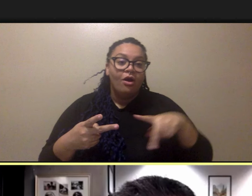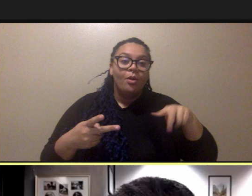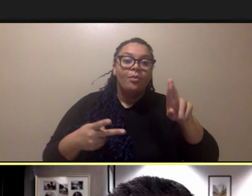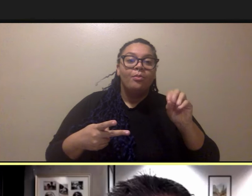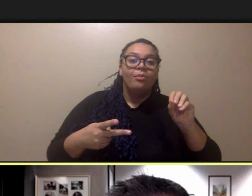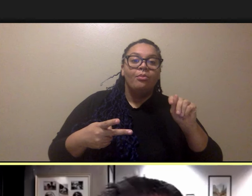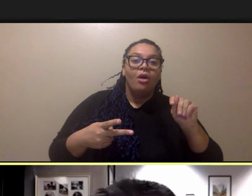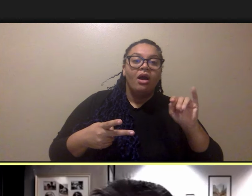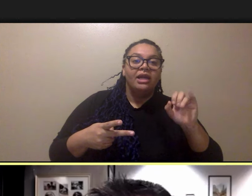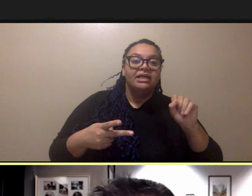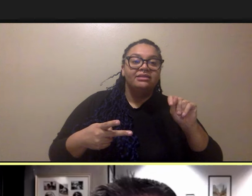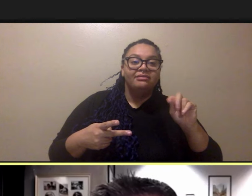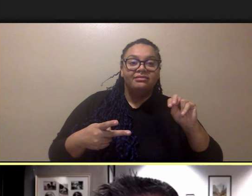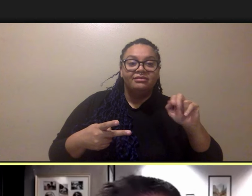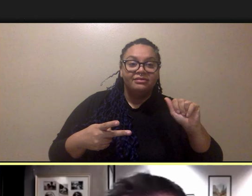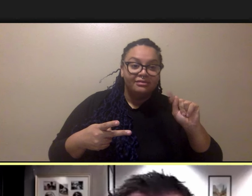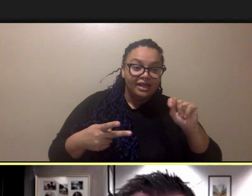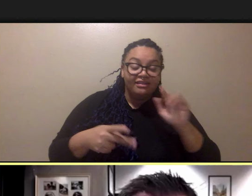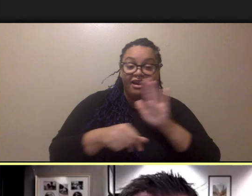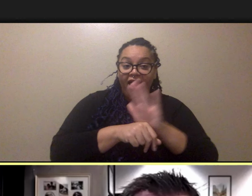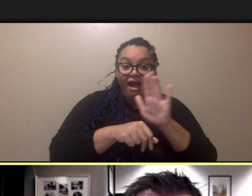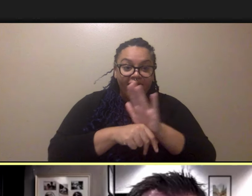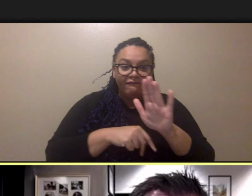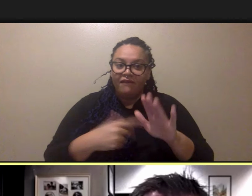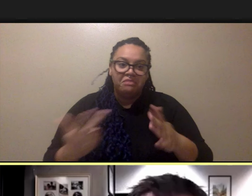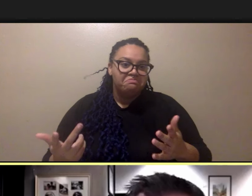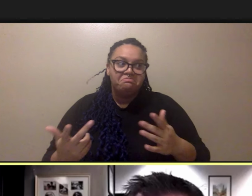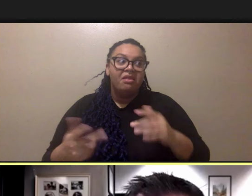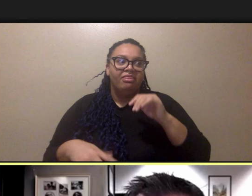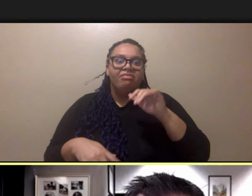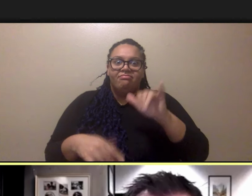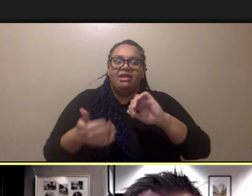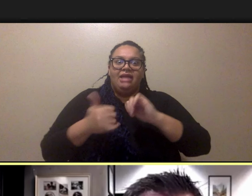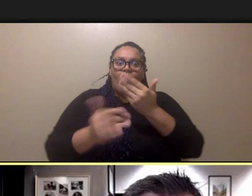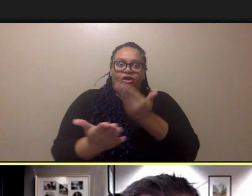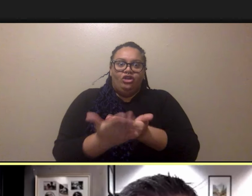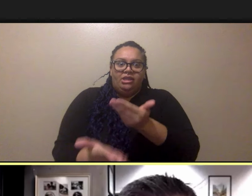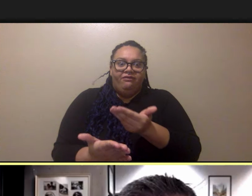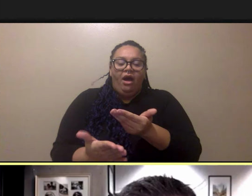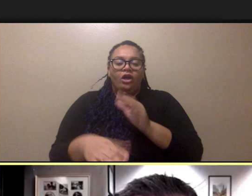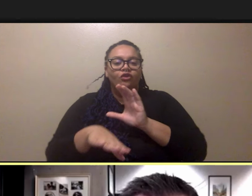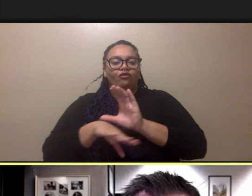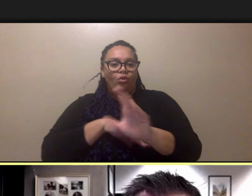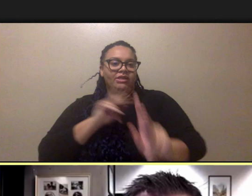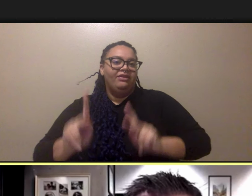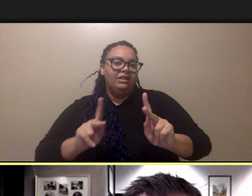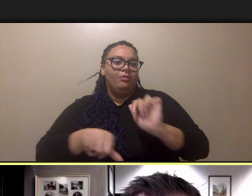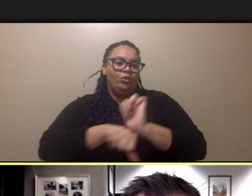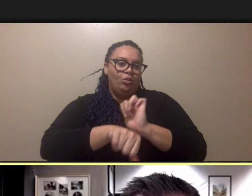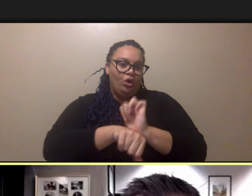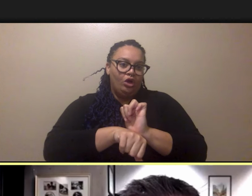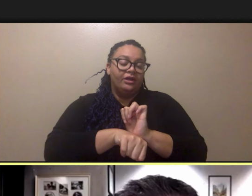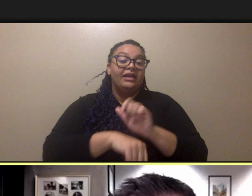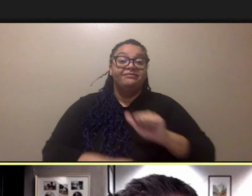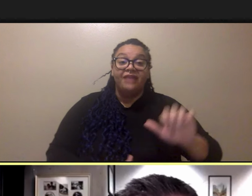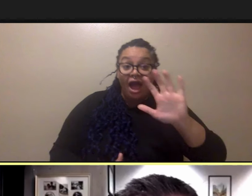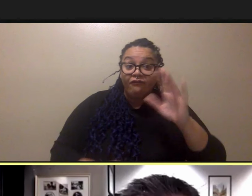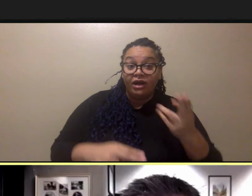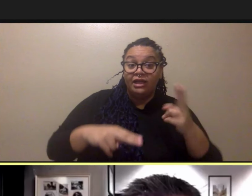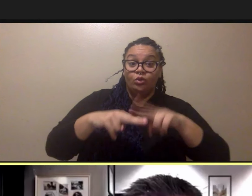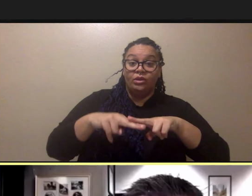the Protestant Revolution happened. That would be the justification for forcing these people to work. And Africa,